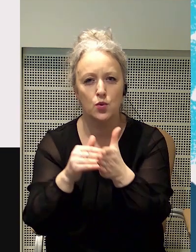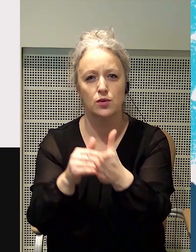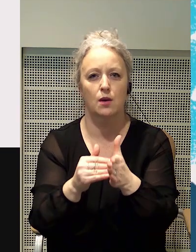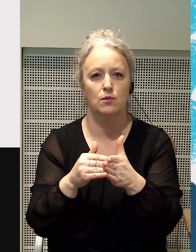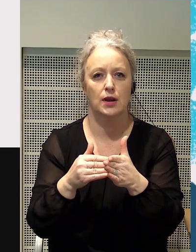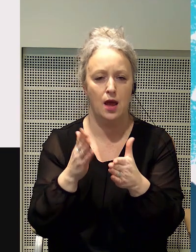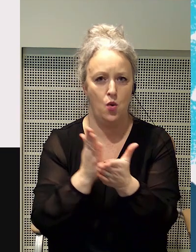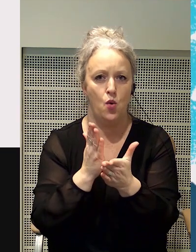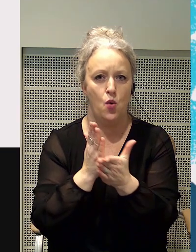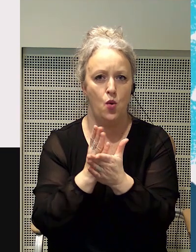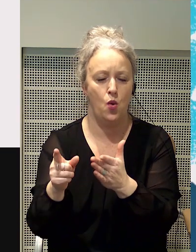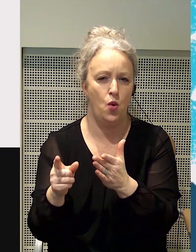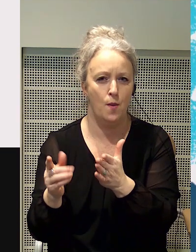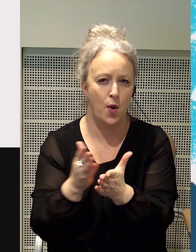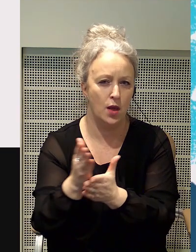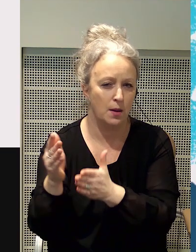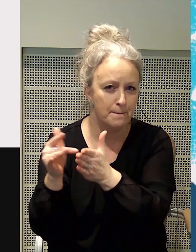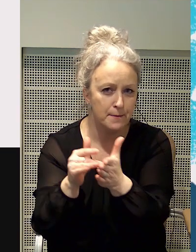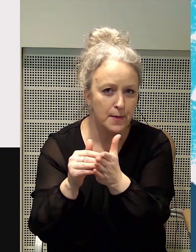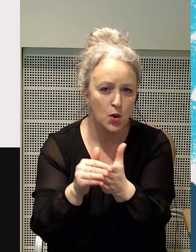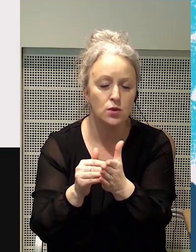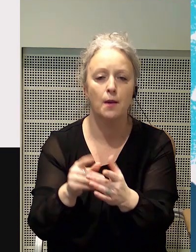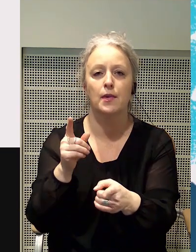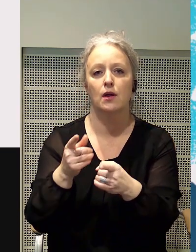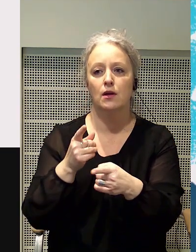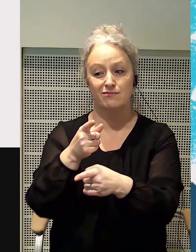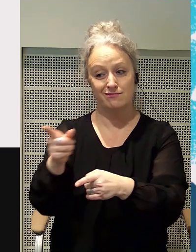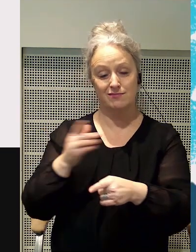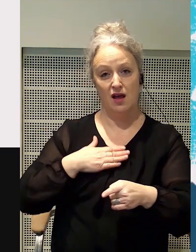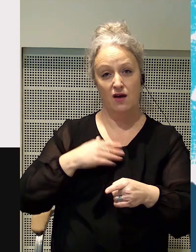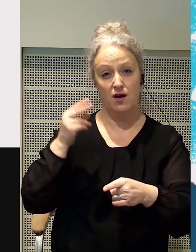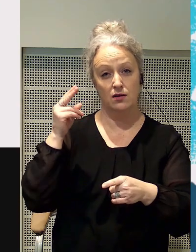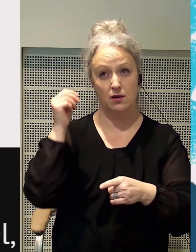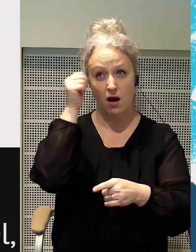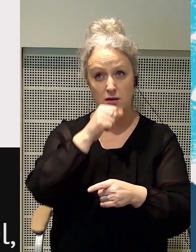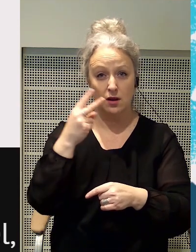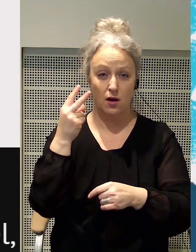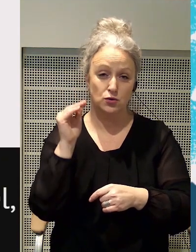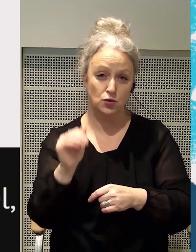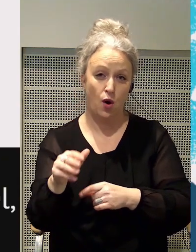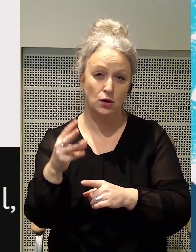2030. And they also want that therapies are less expensive.